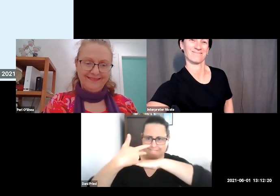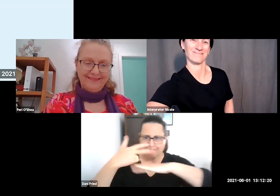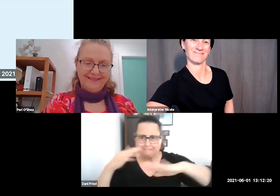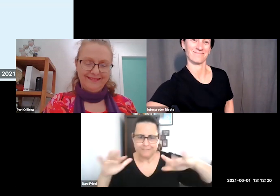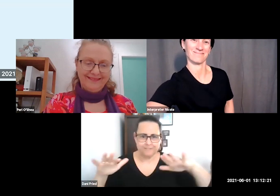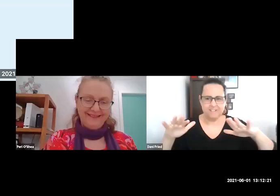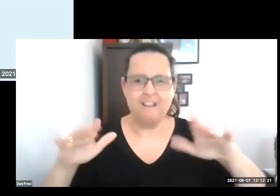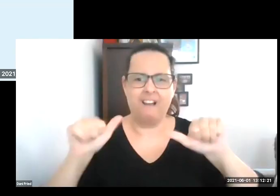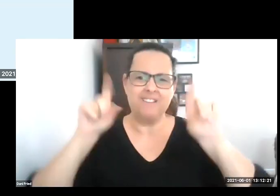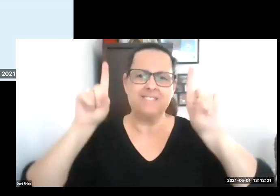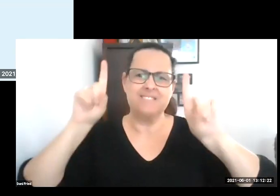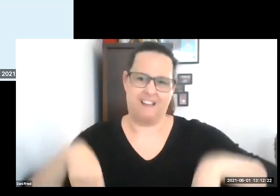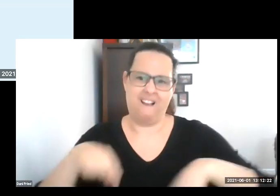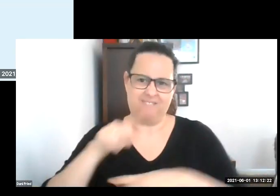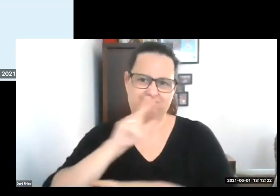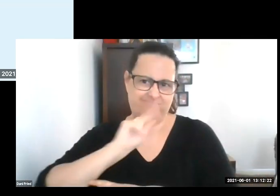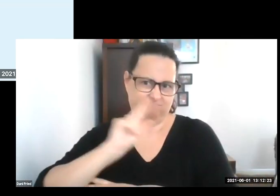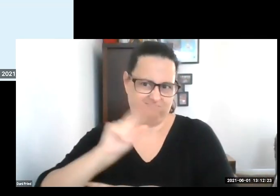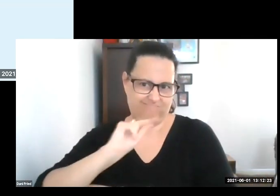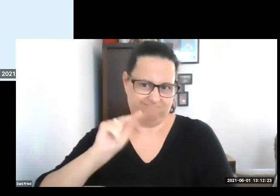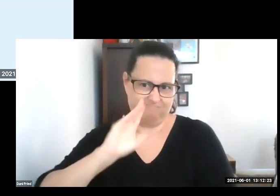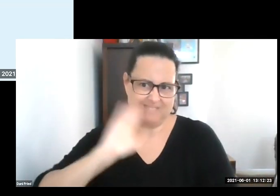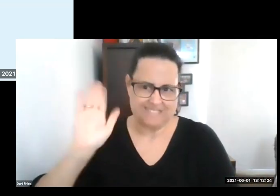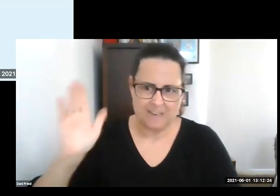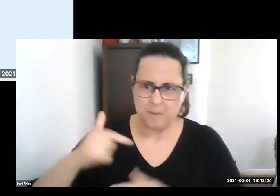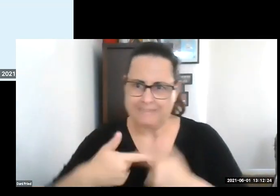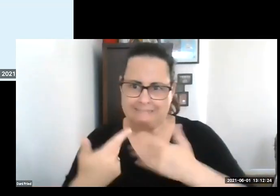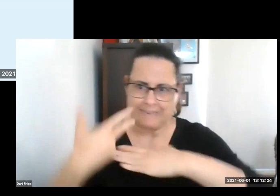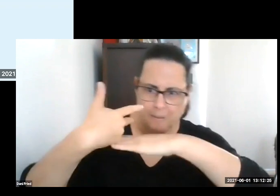Can I start my camera?